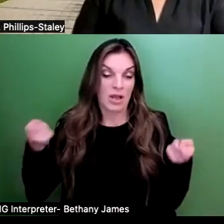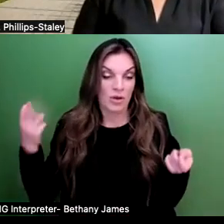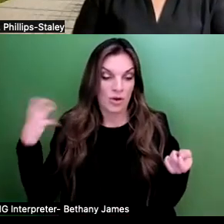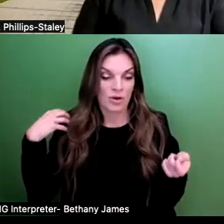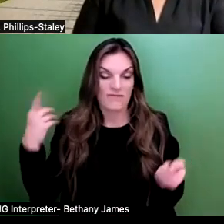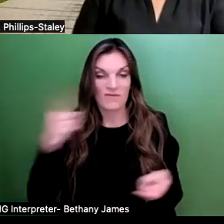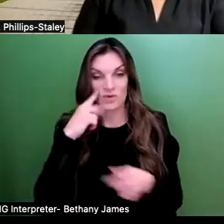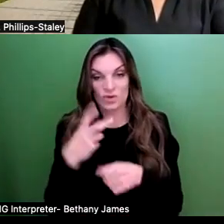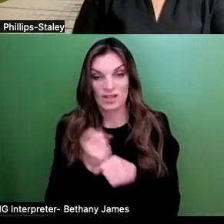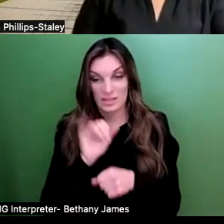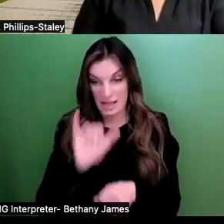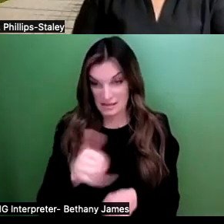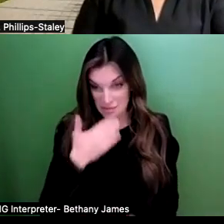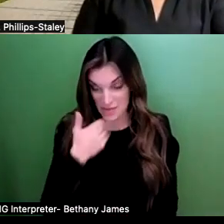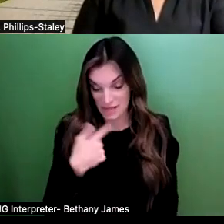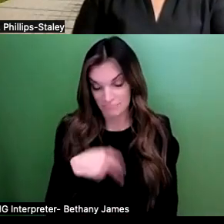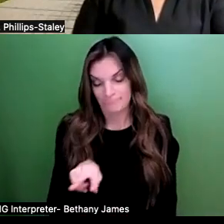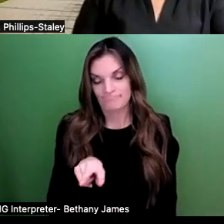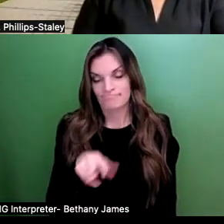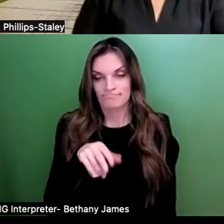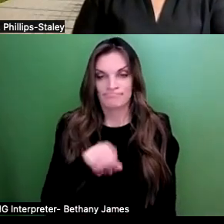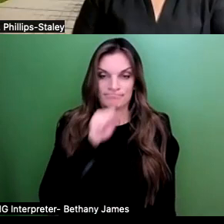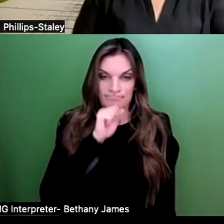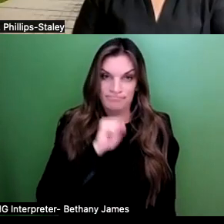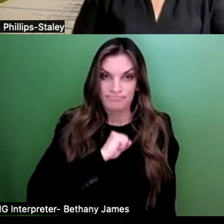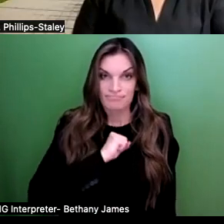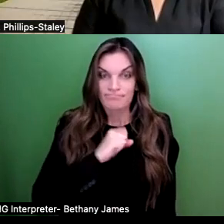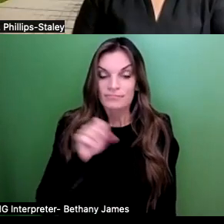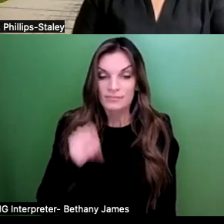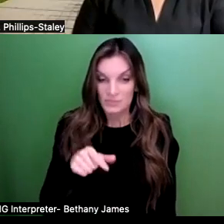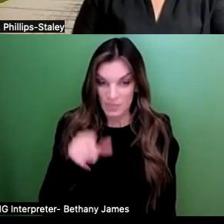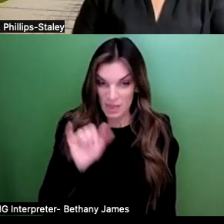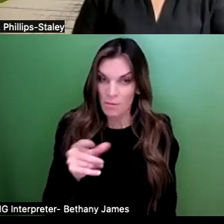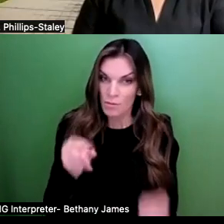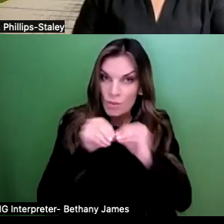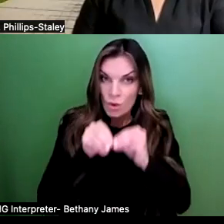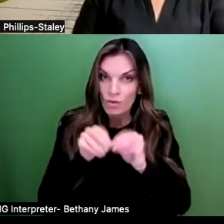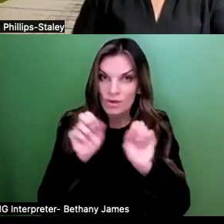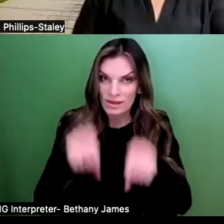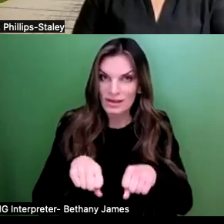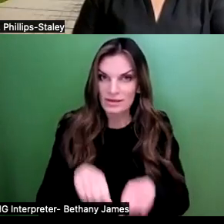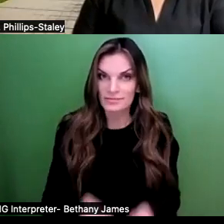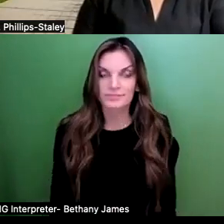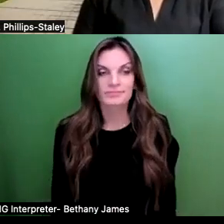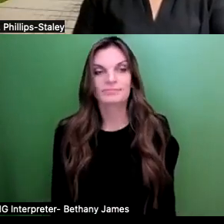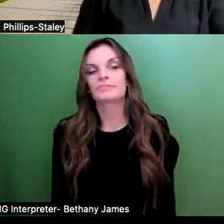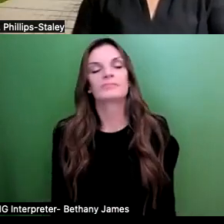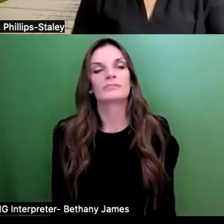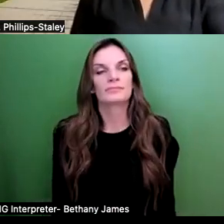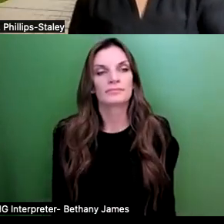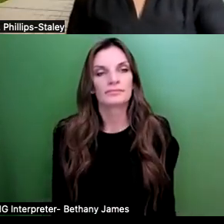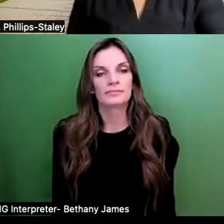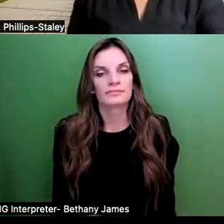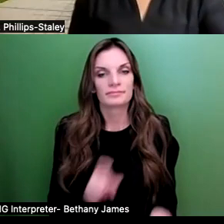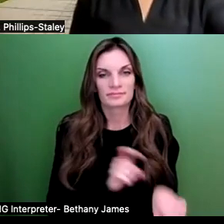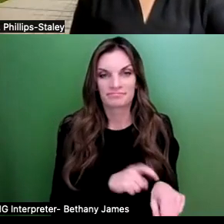I ask you, could we possibly not achieve that or exceed that? Thank you. That is time.